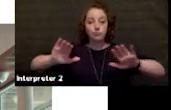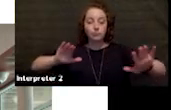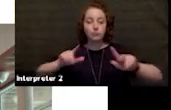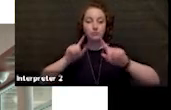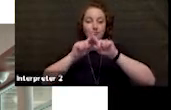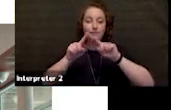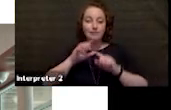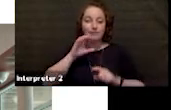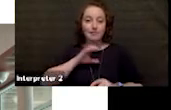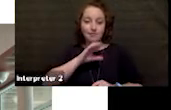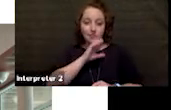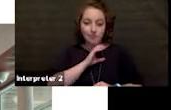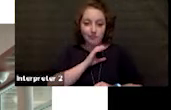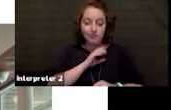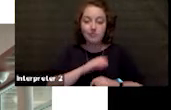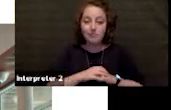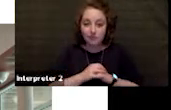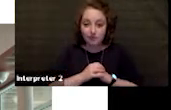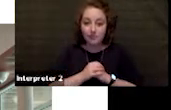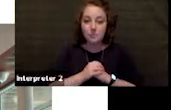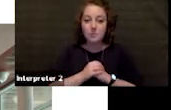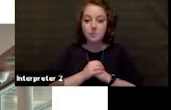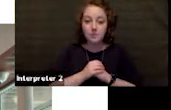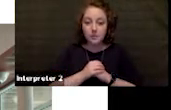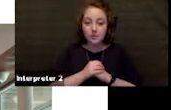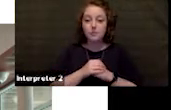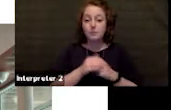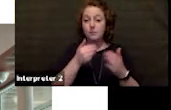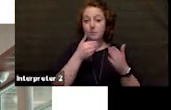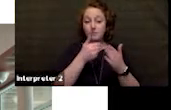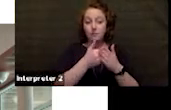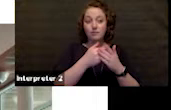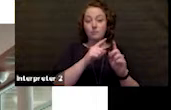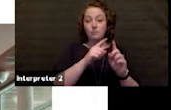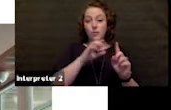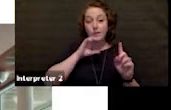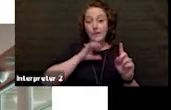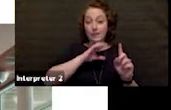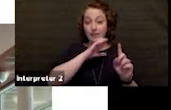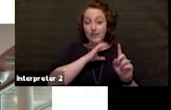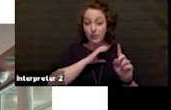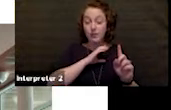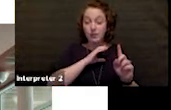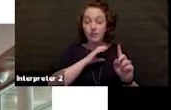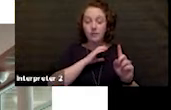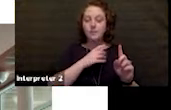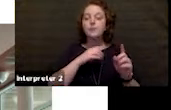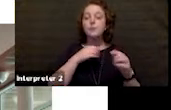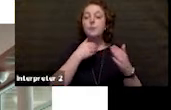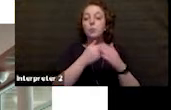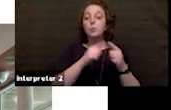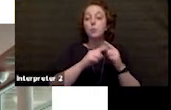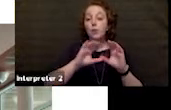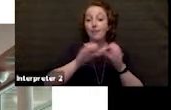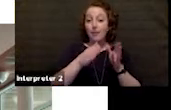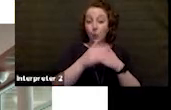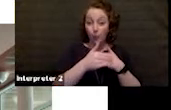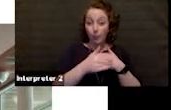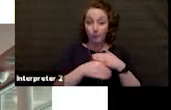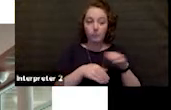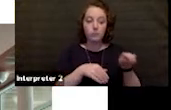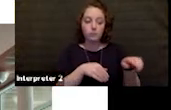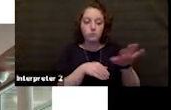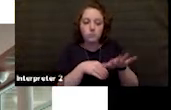out in the classroom where there are meal service areas so that we begin to break down